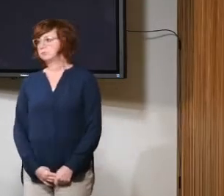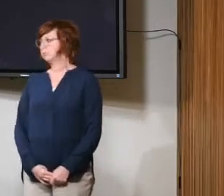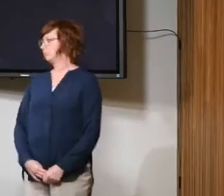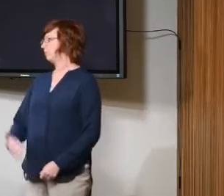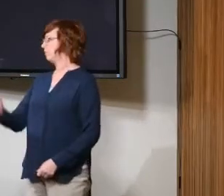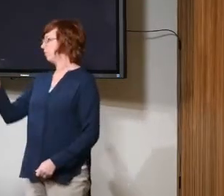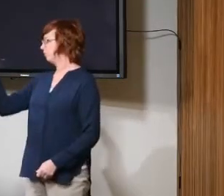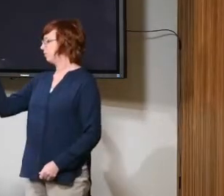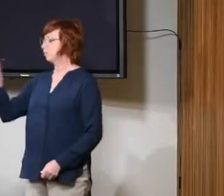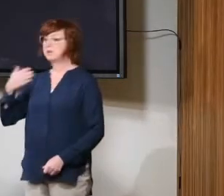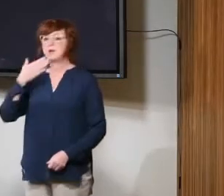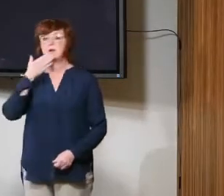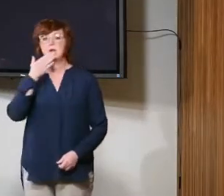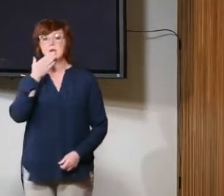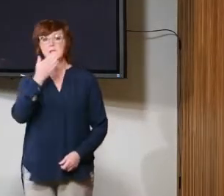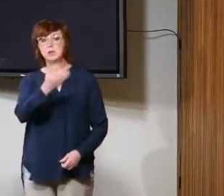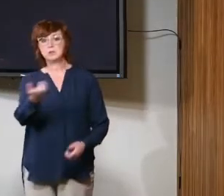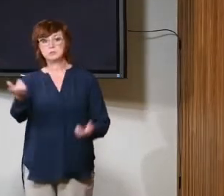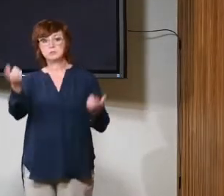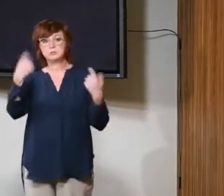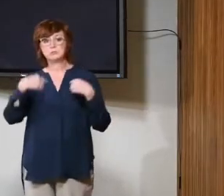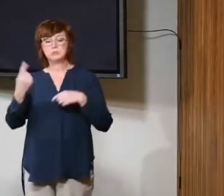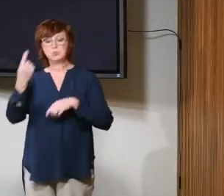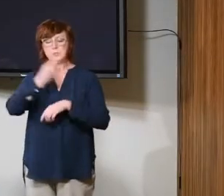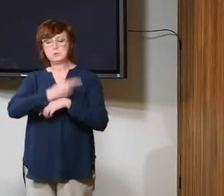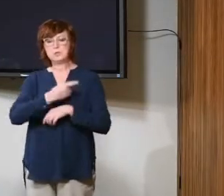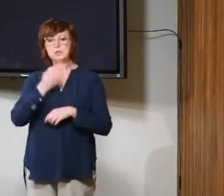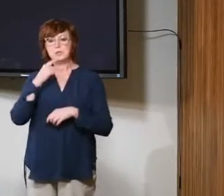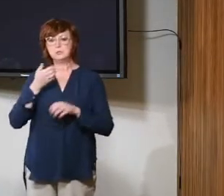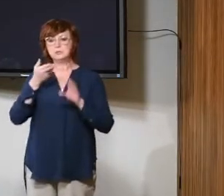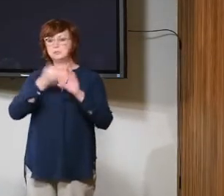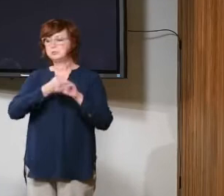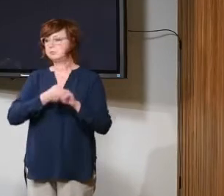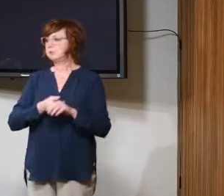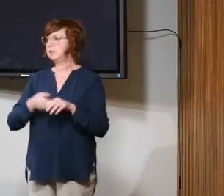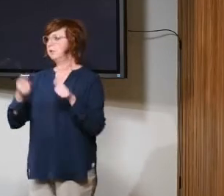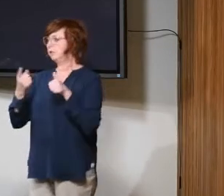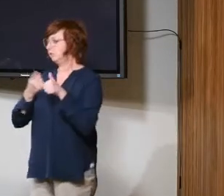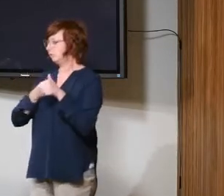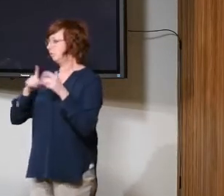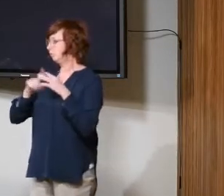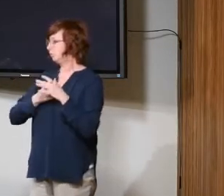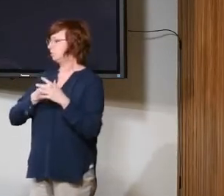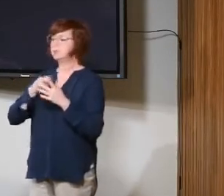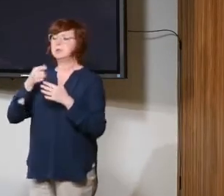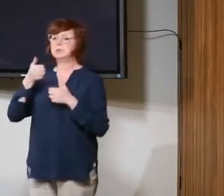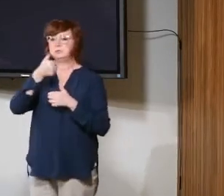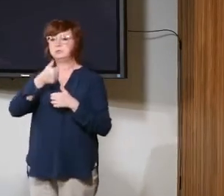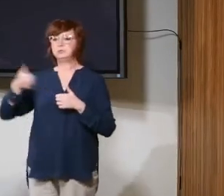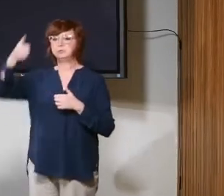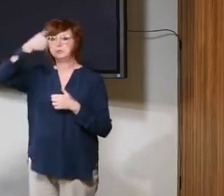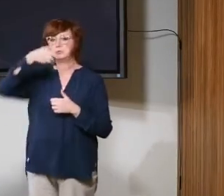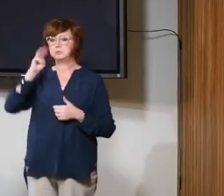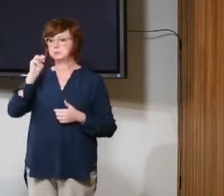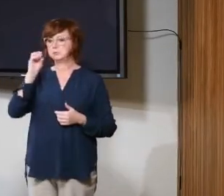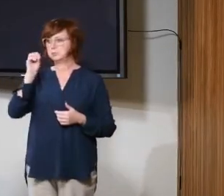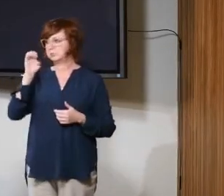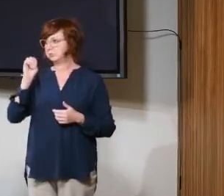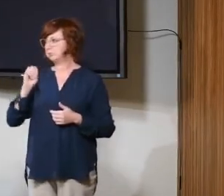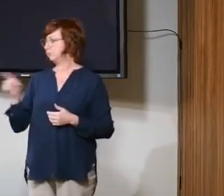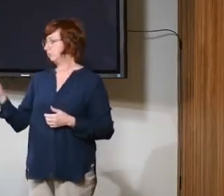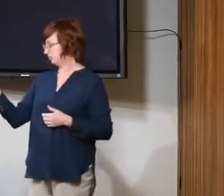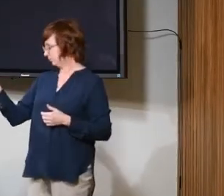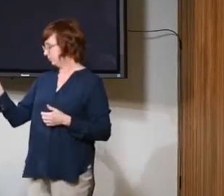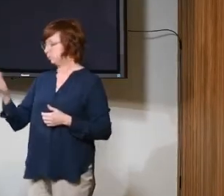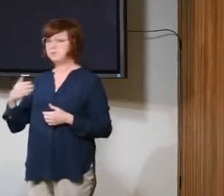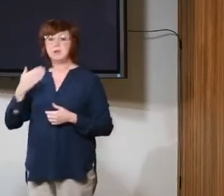Thanks very much to everyone for being with us today. We'll start with an opening statement from Premier Moe. Well, thank you, everyone, for